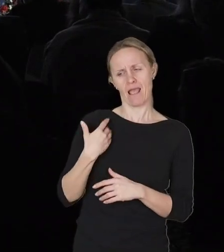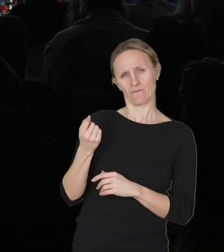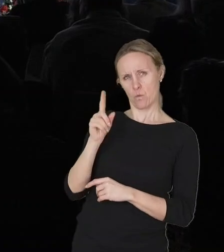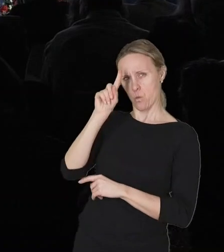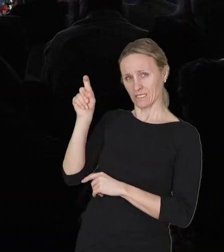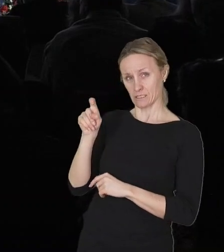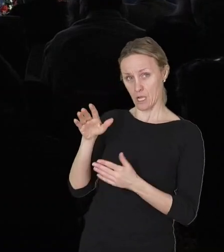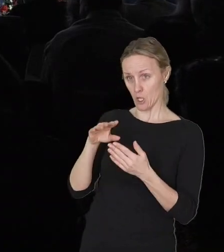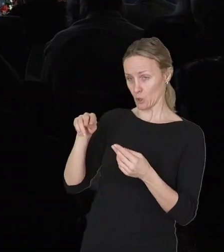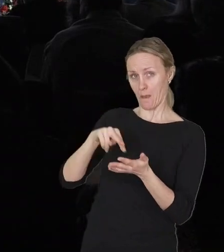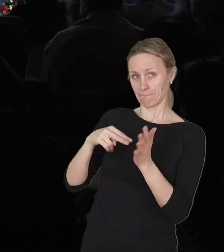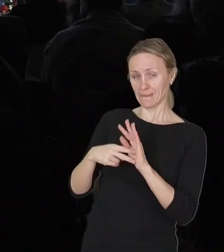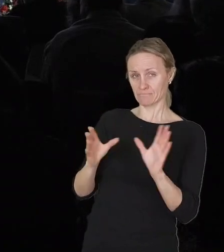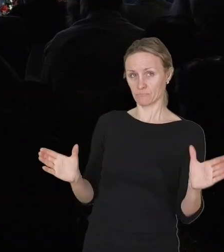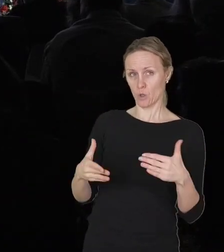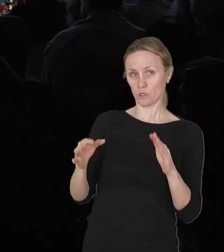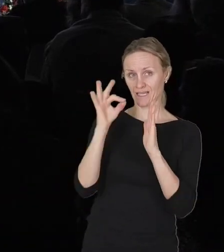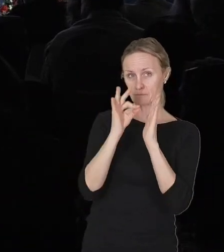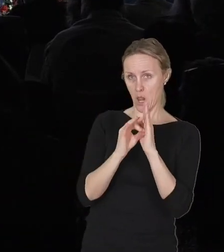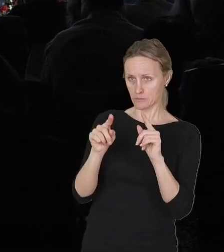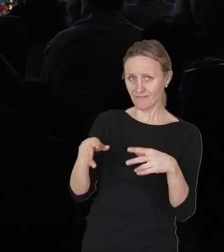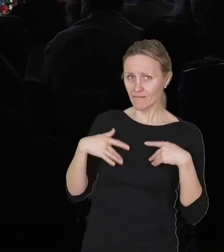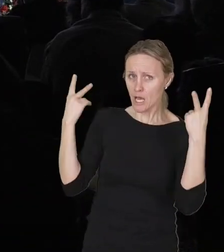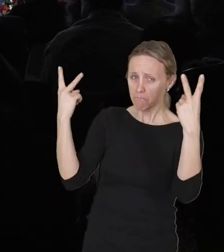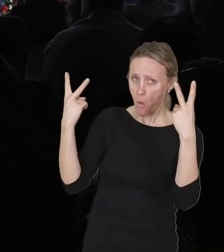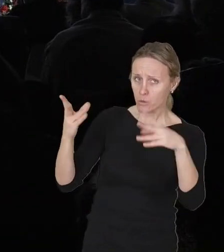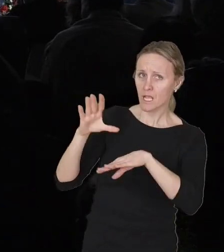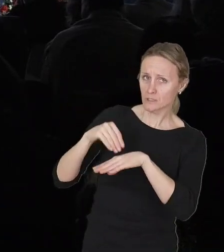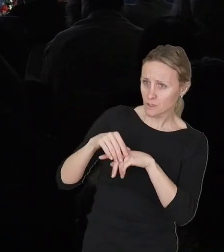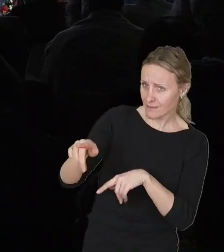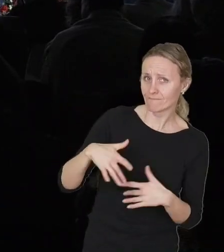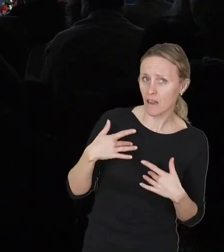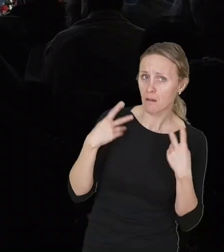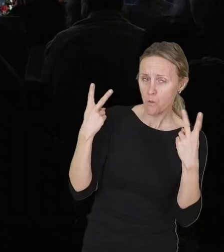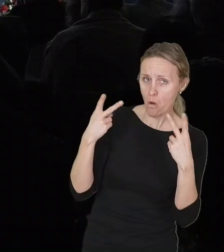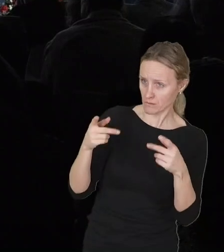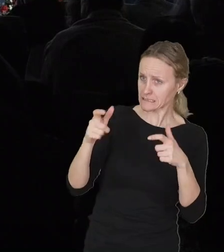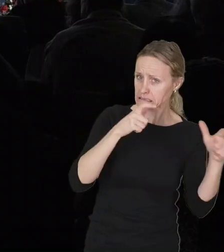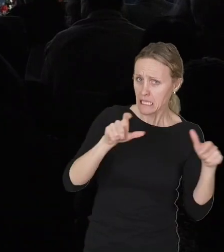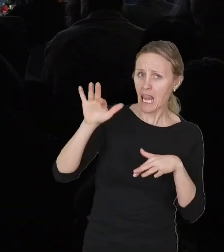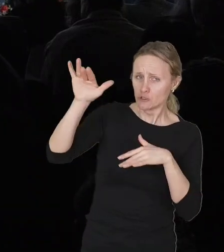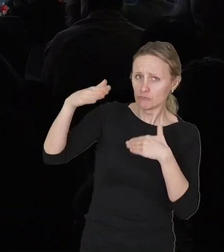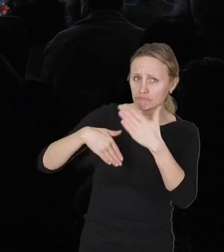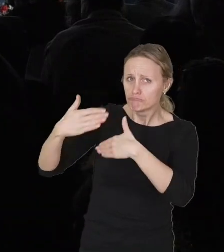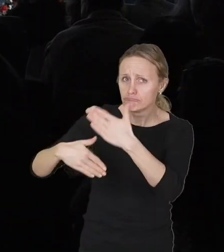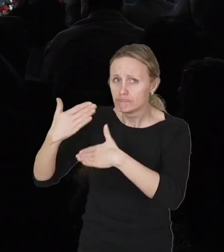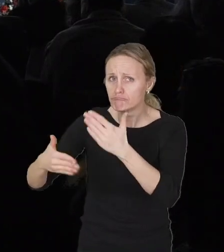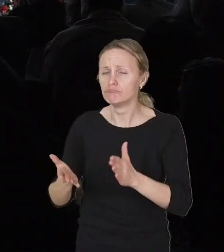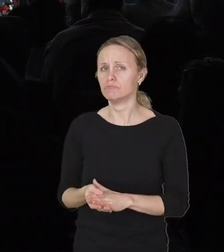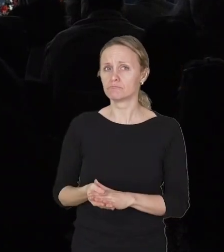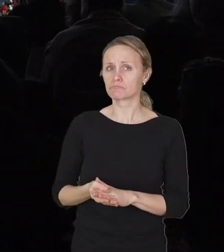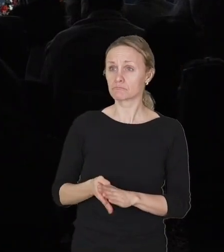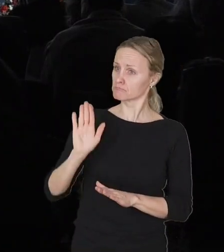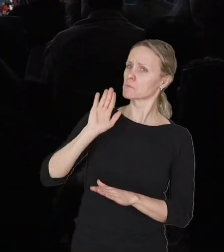be used in the way that it will serve the regional or local needs and face global